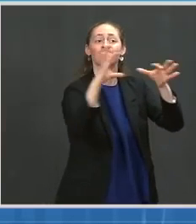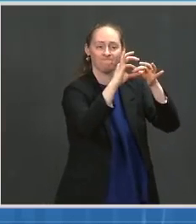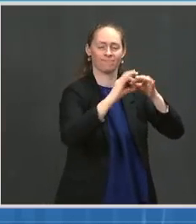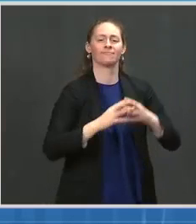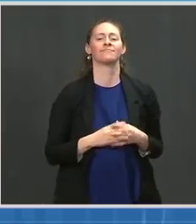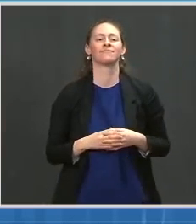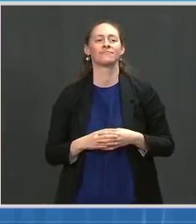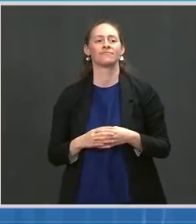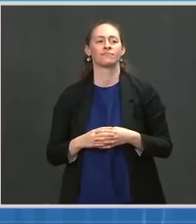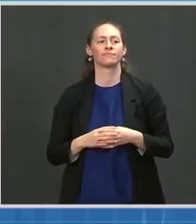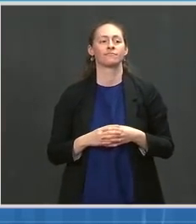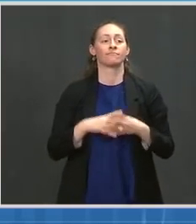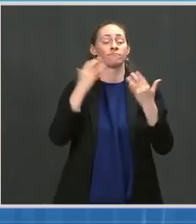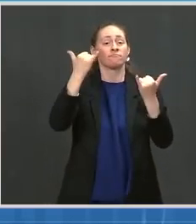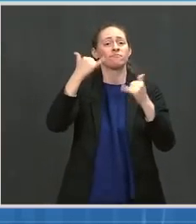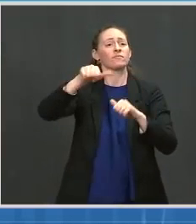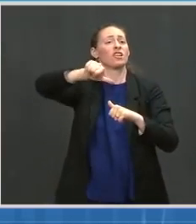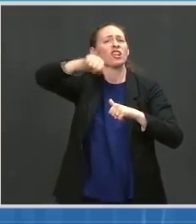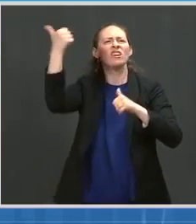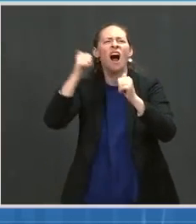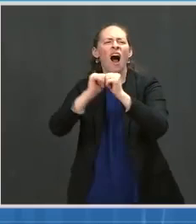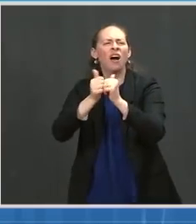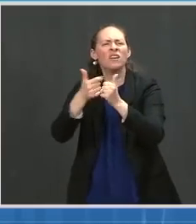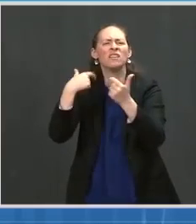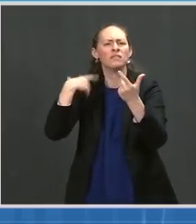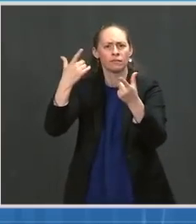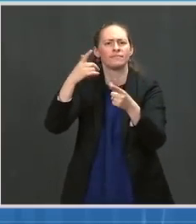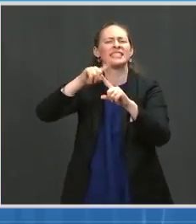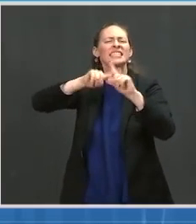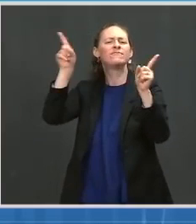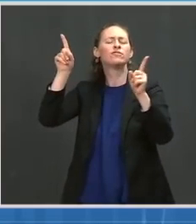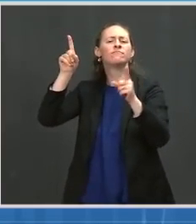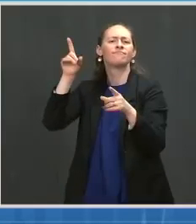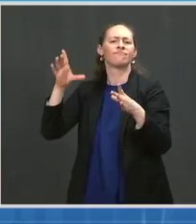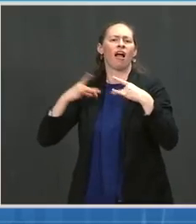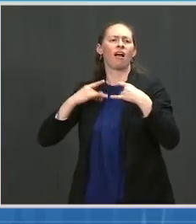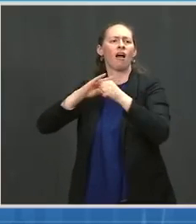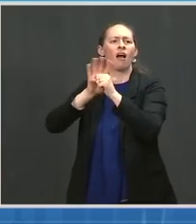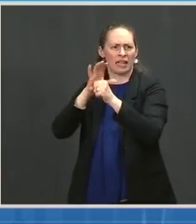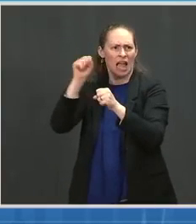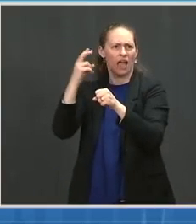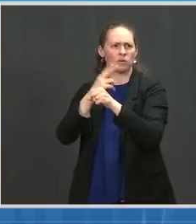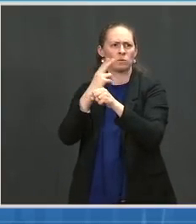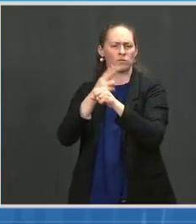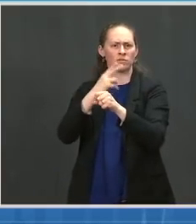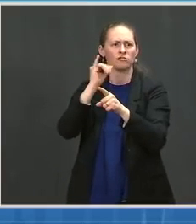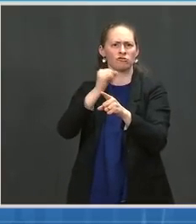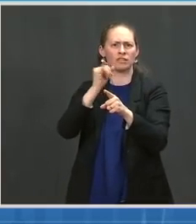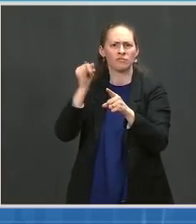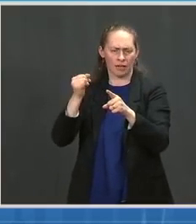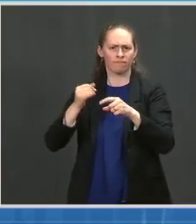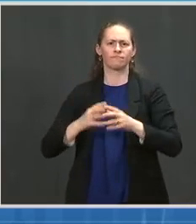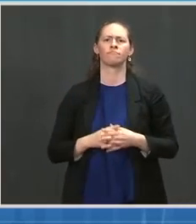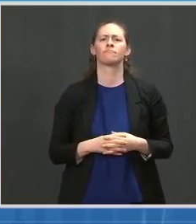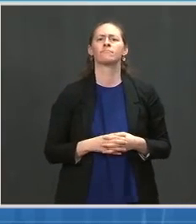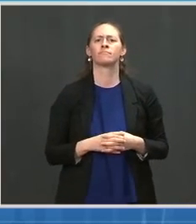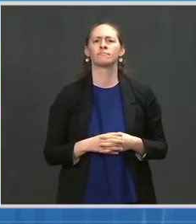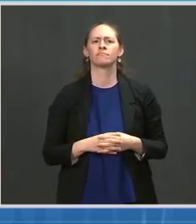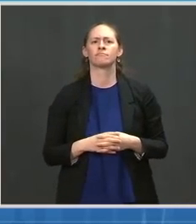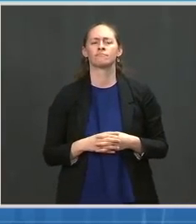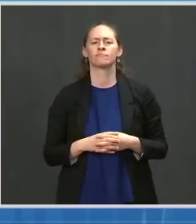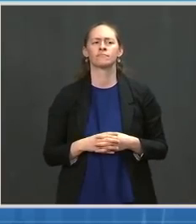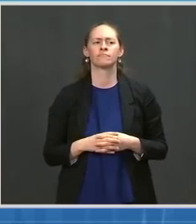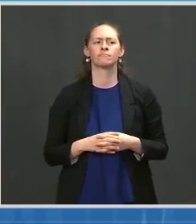used by J&J, the NIH has been funding for decades a highly skilled and accomplished investigator,